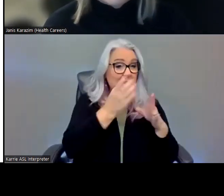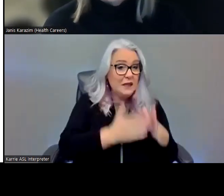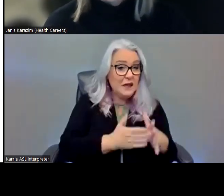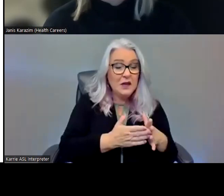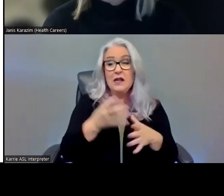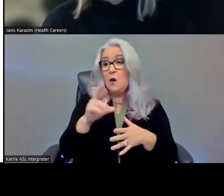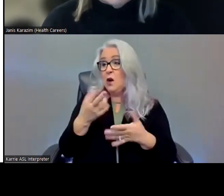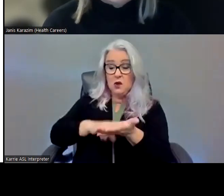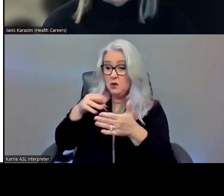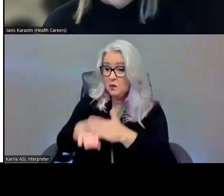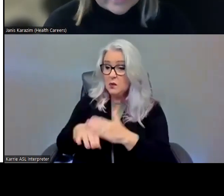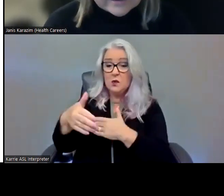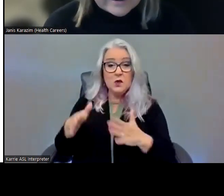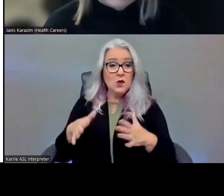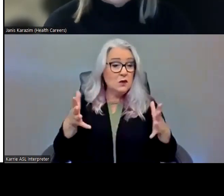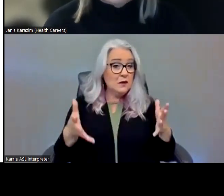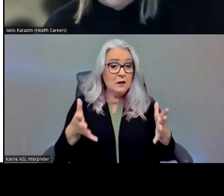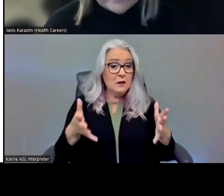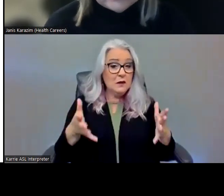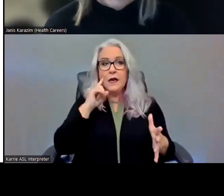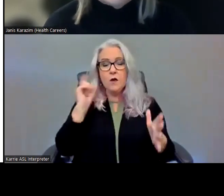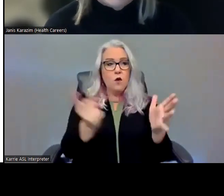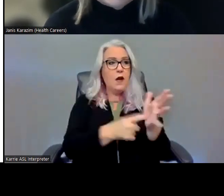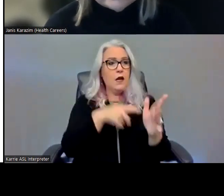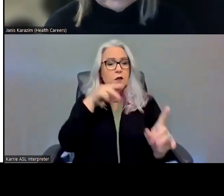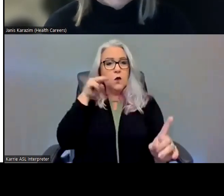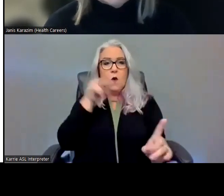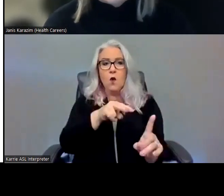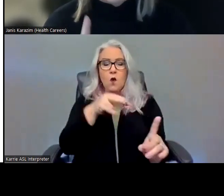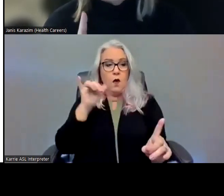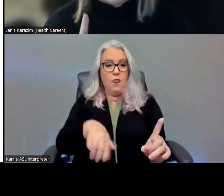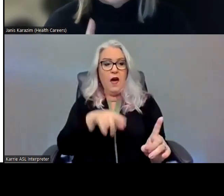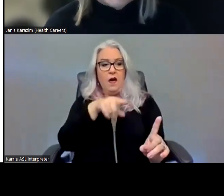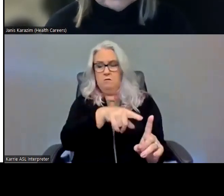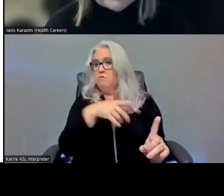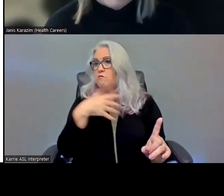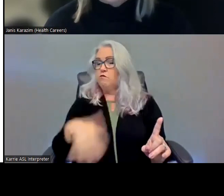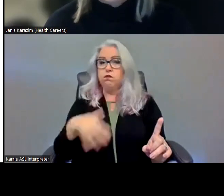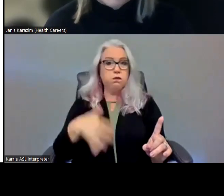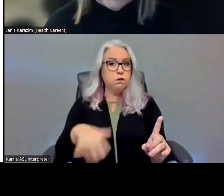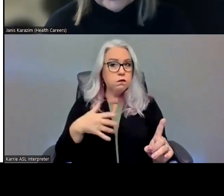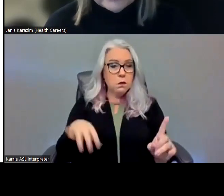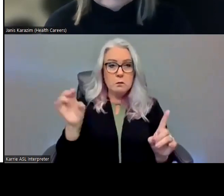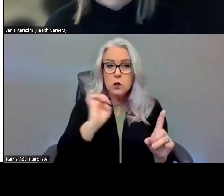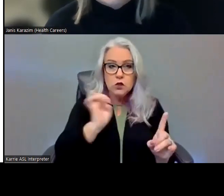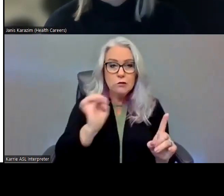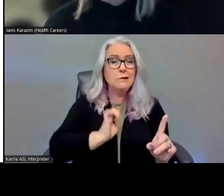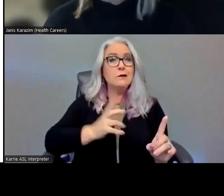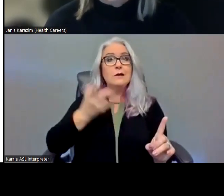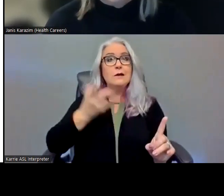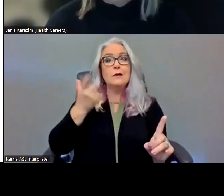trained nurse, can recognize that that patient is in distress and respond